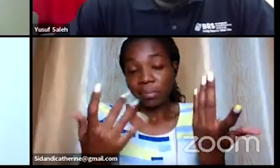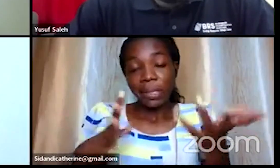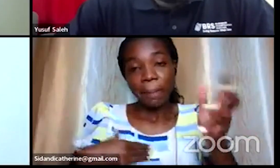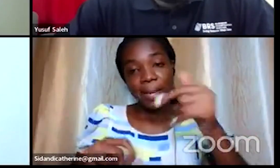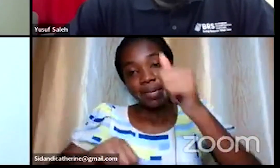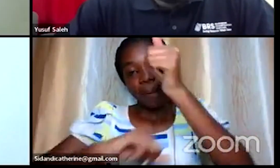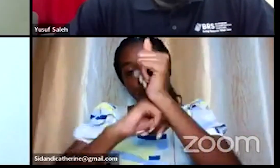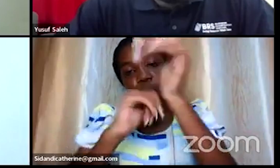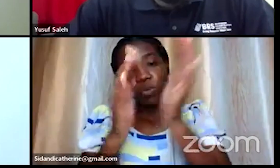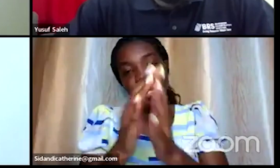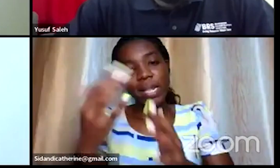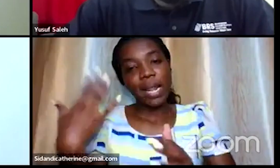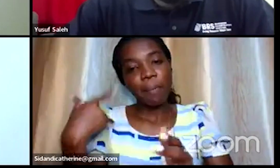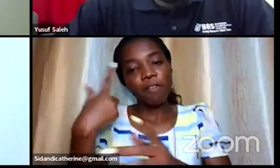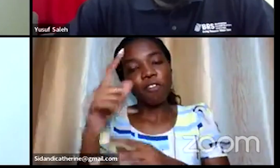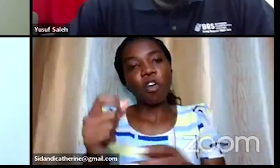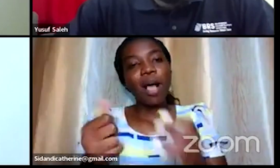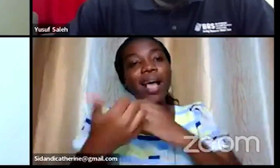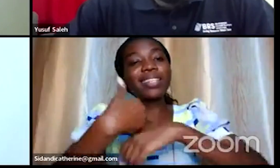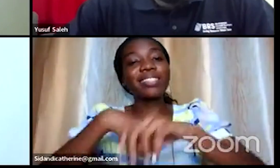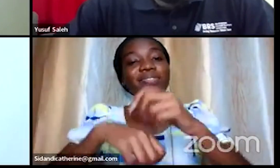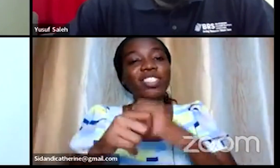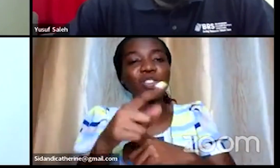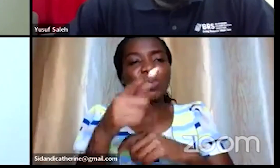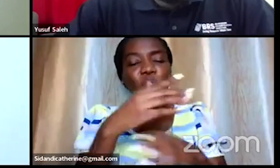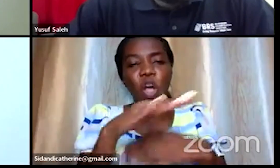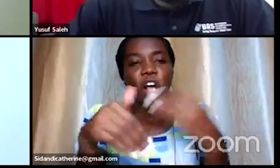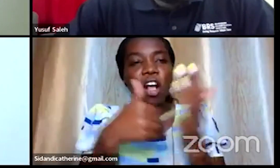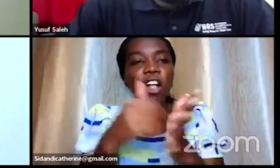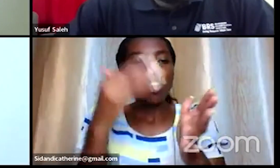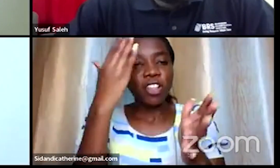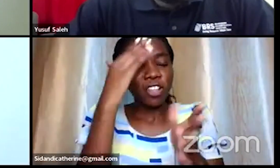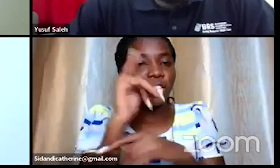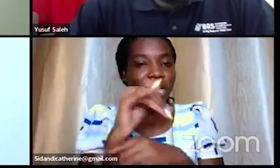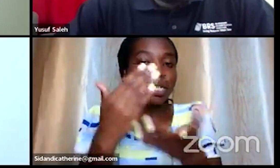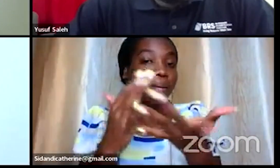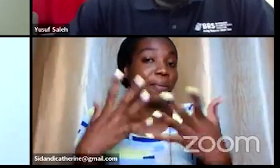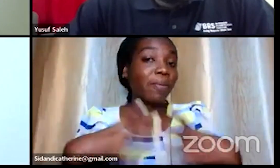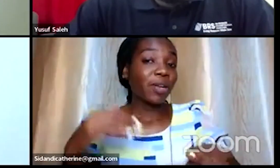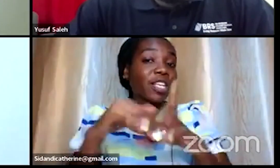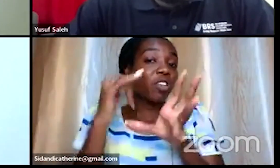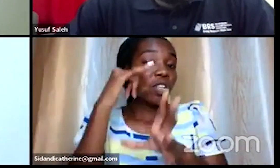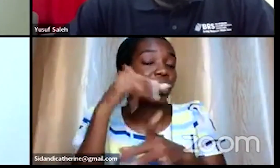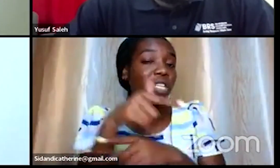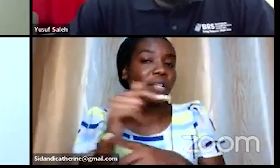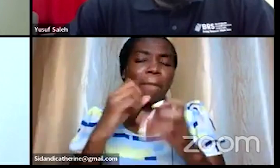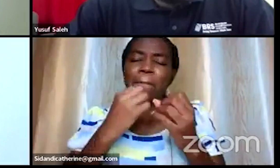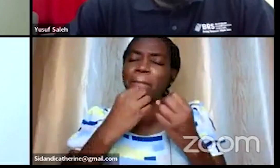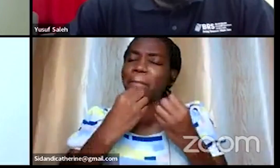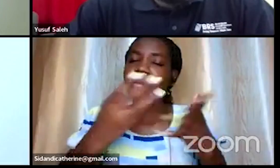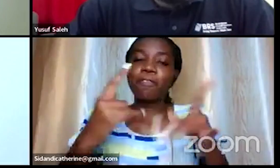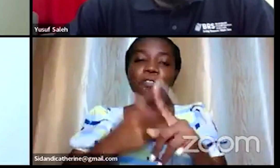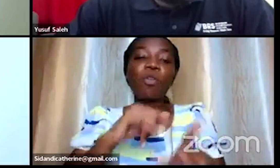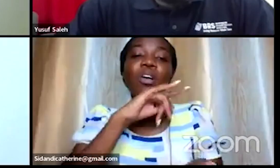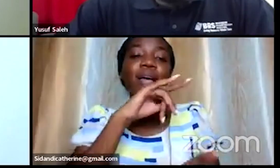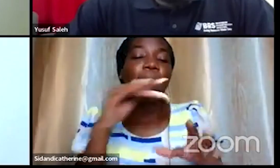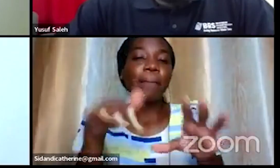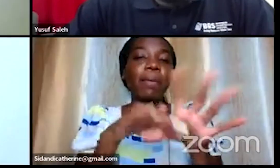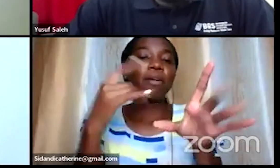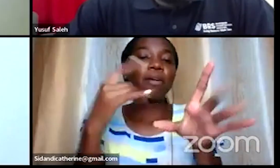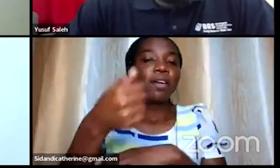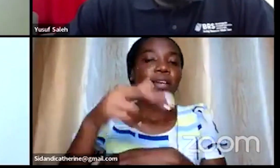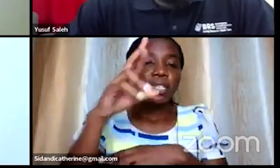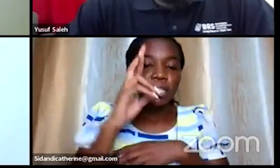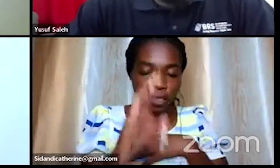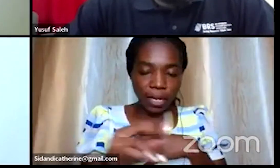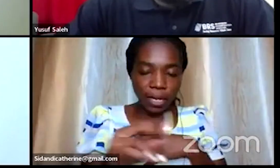of activities. As you very well know, some of you on this call, in fact, most of you from Uganda are members of the Human Resources Managers